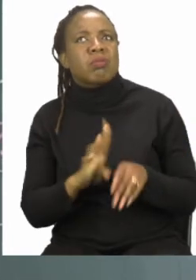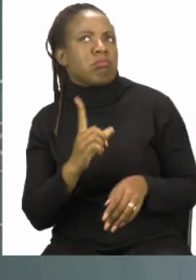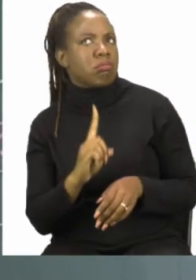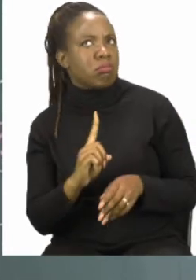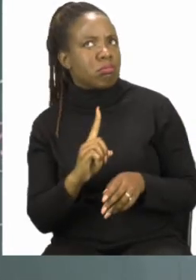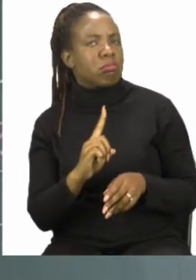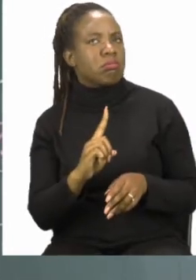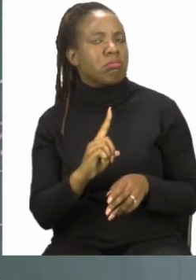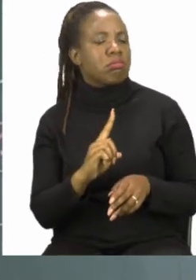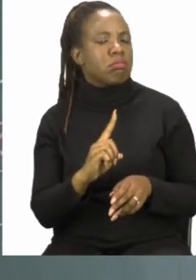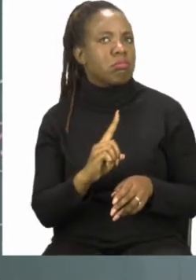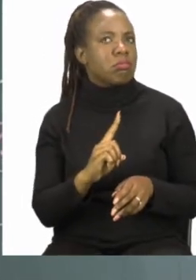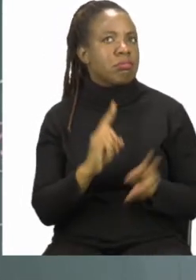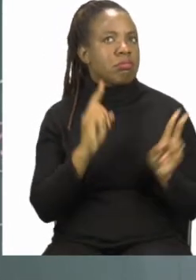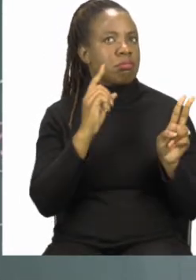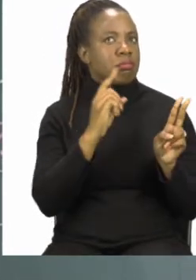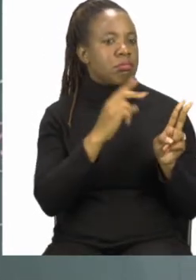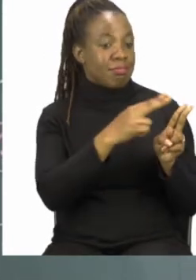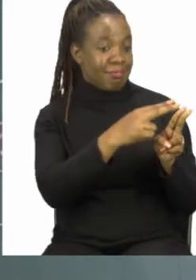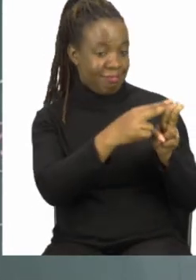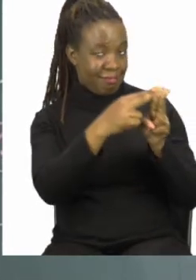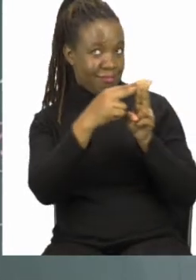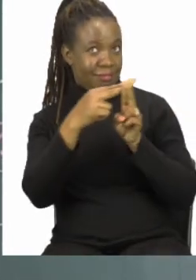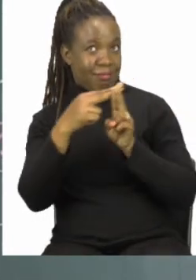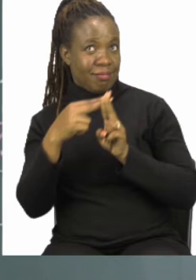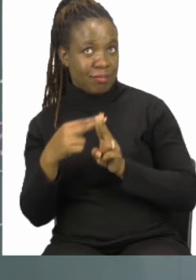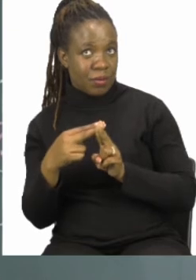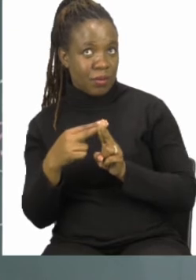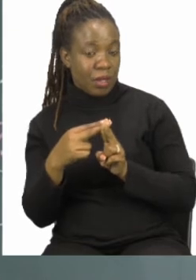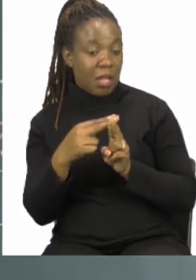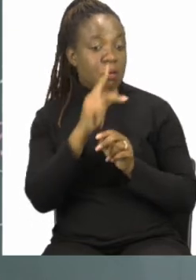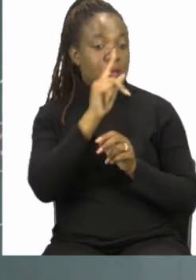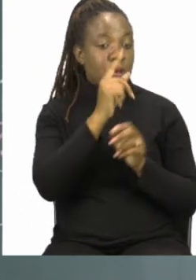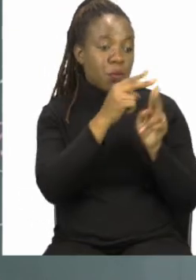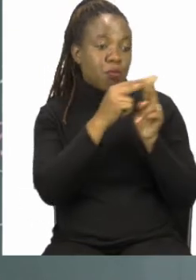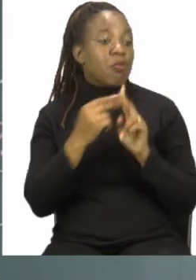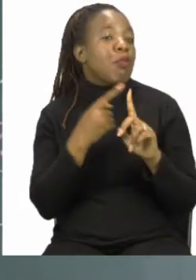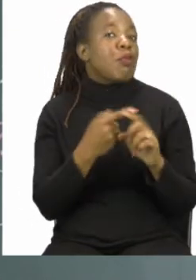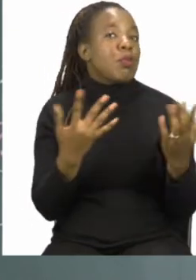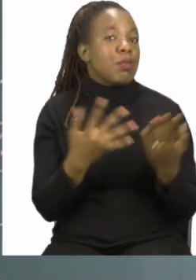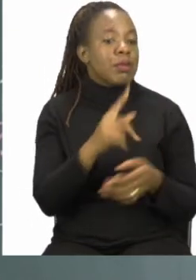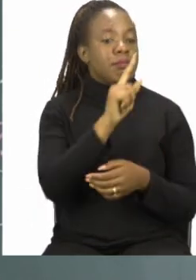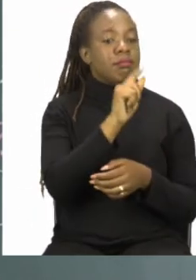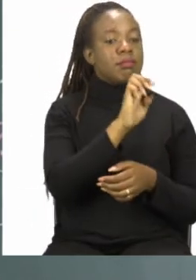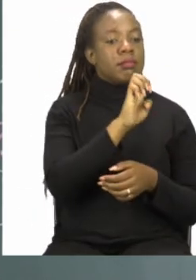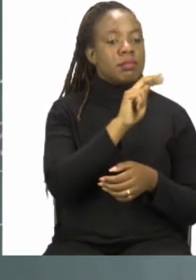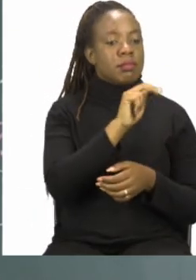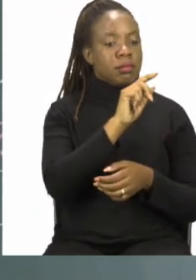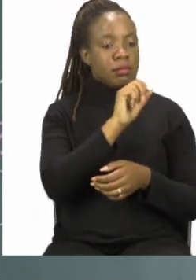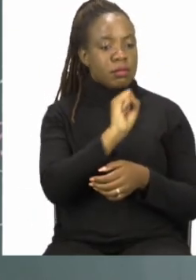borrow. Now, this is where it comes into play. We go to the tens and we ask them for